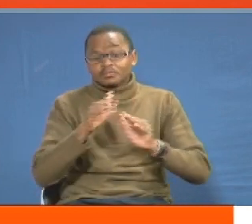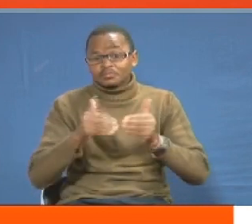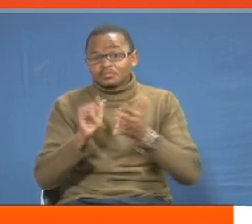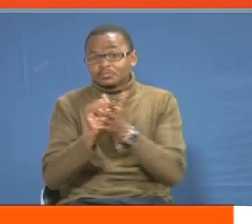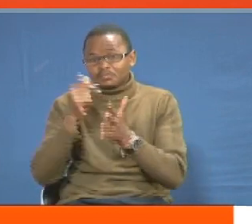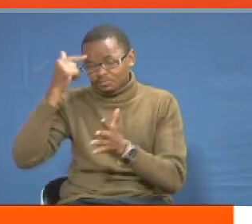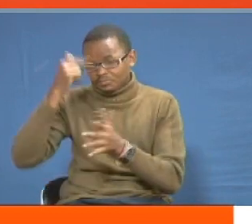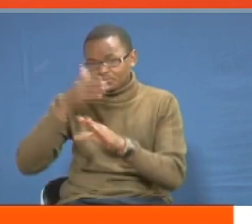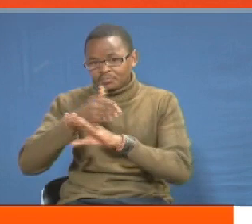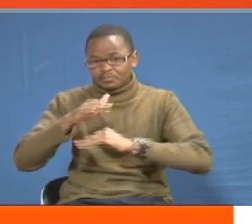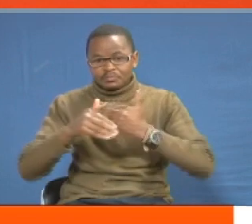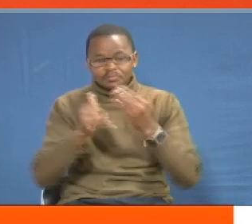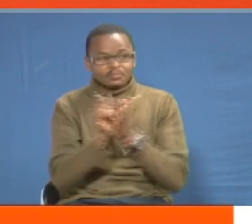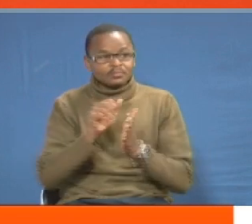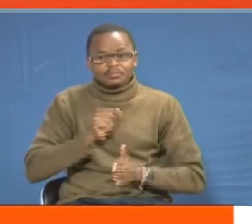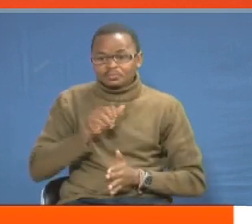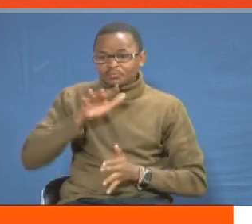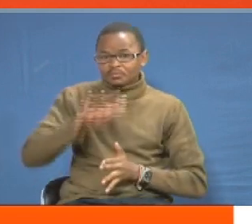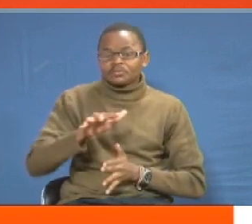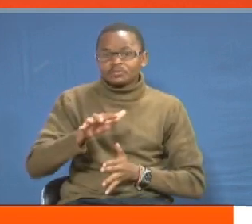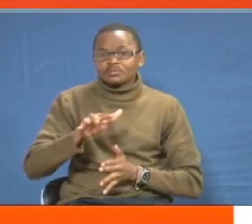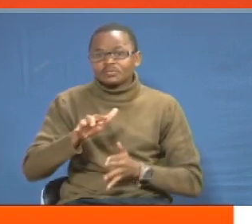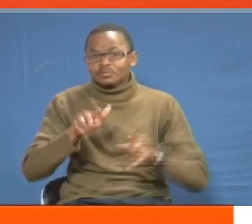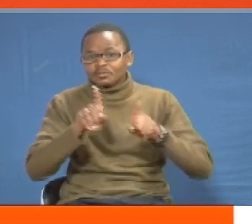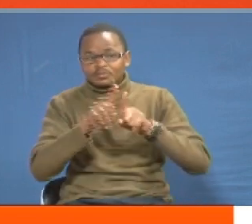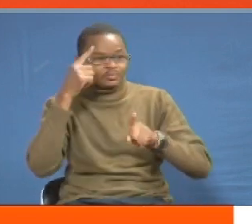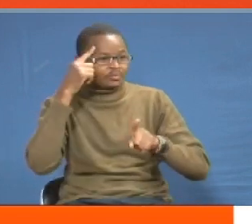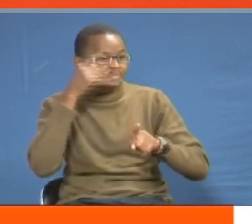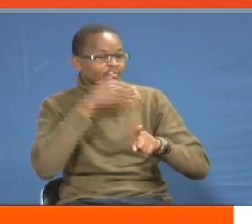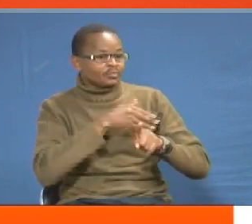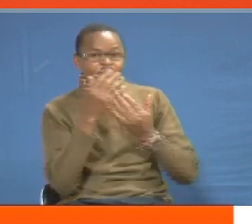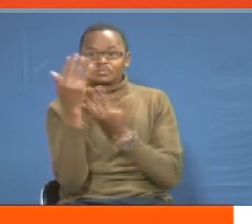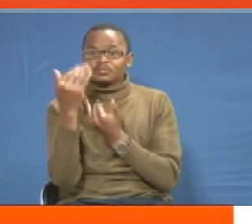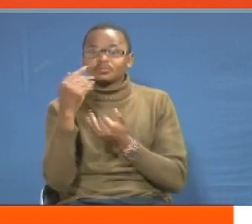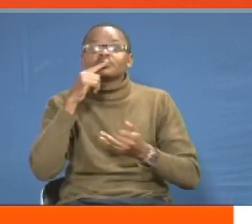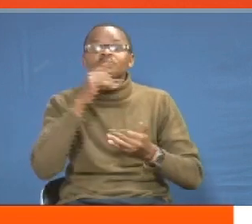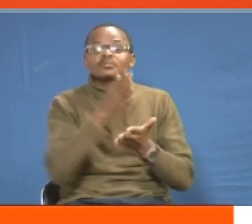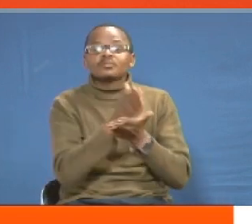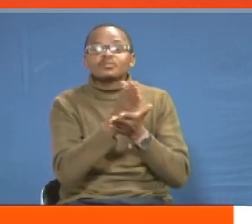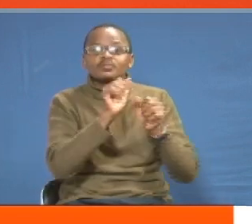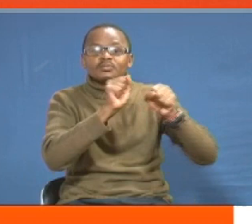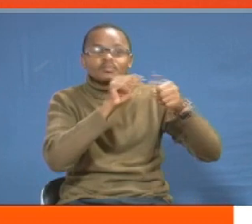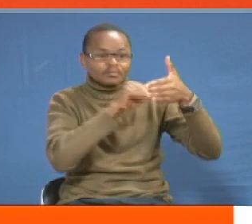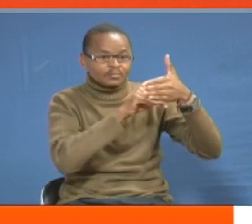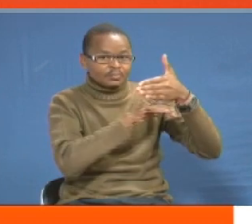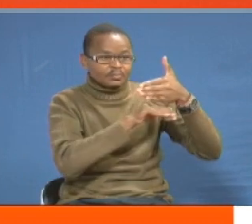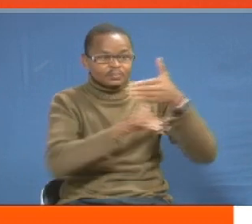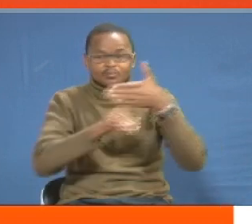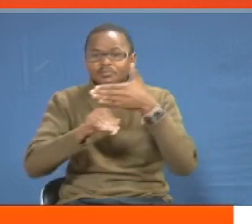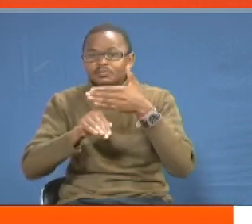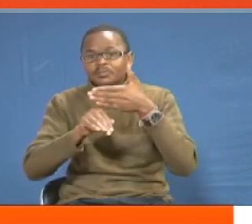health. Remember women and girls are in the first place expected to be